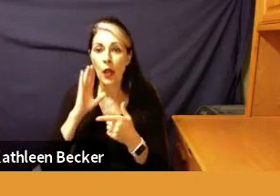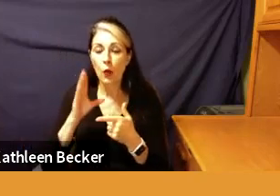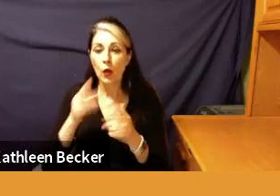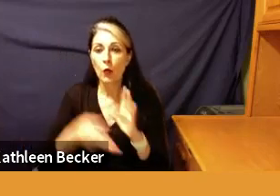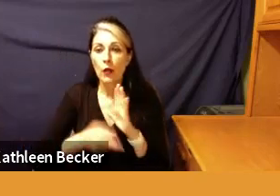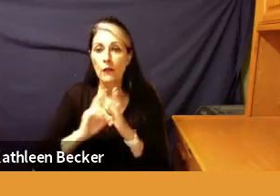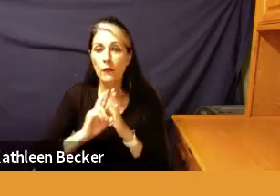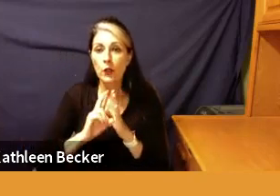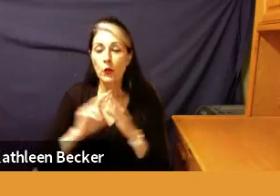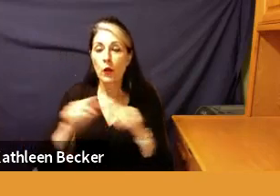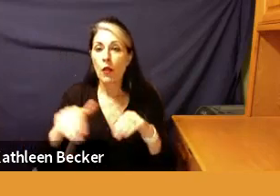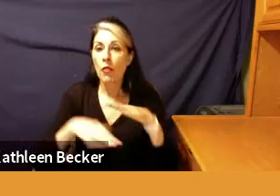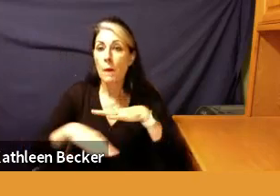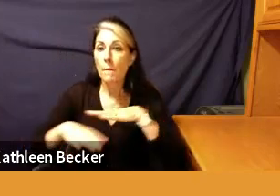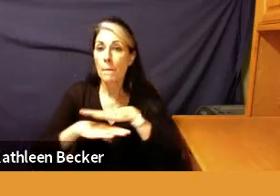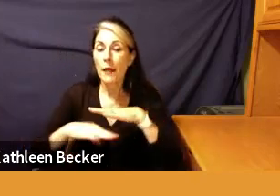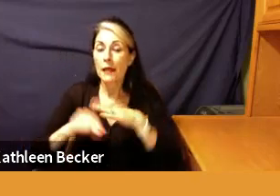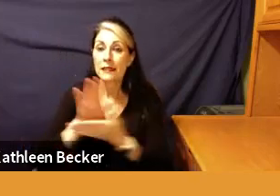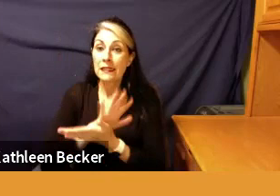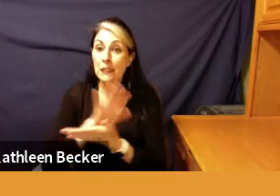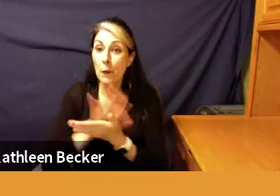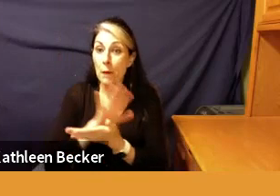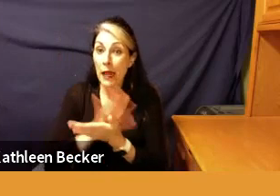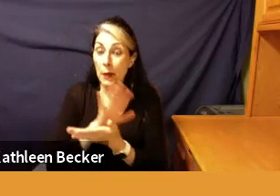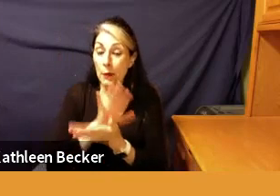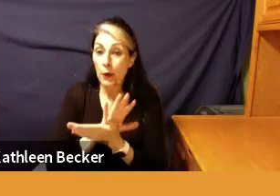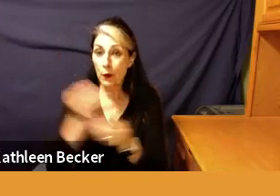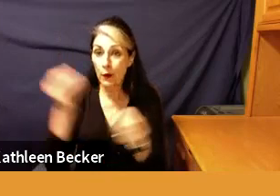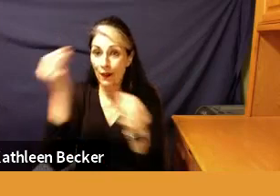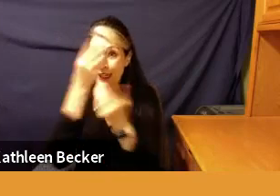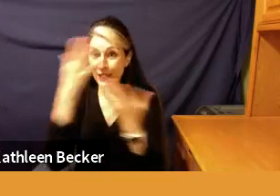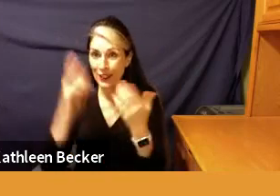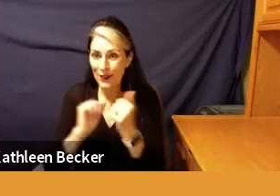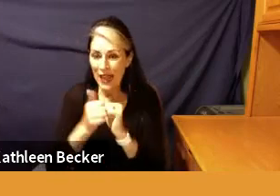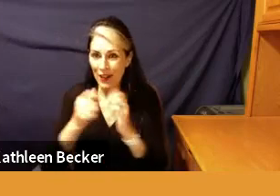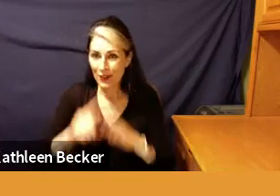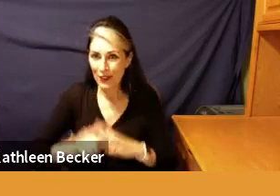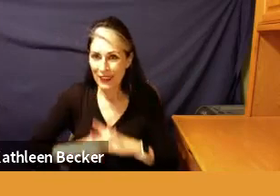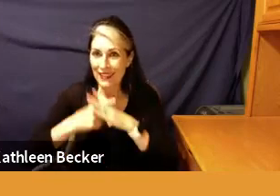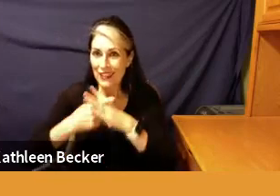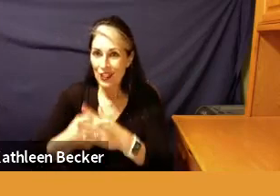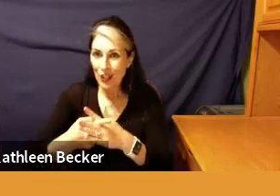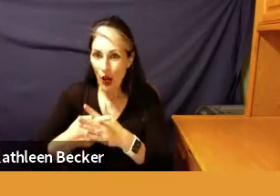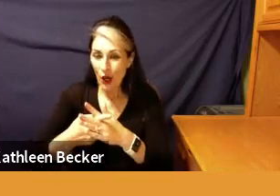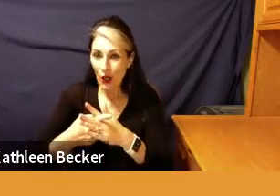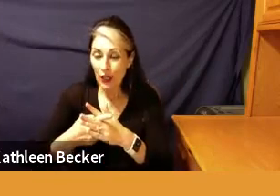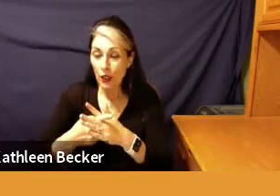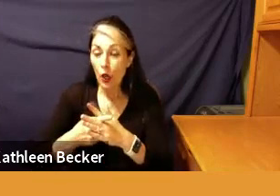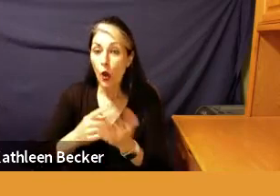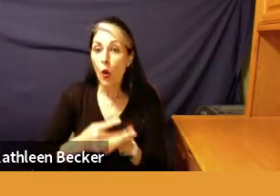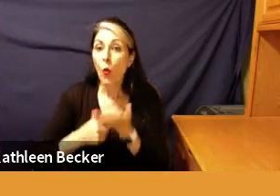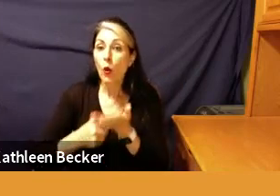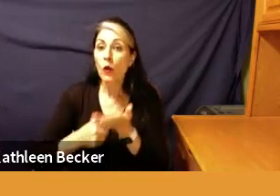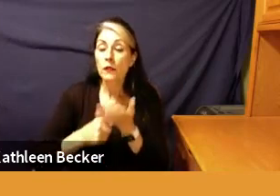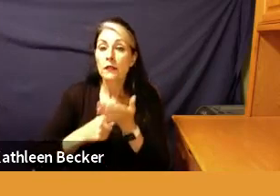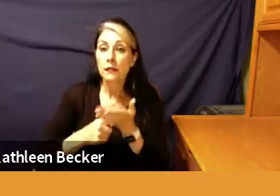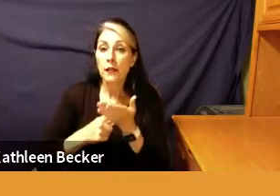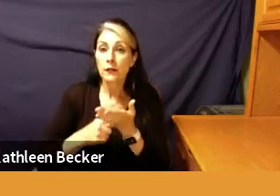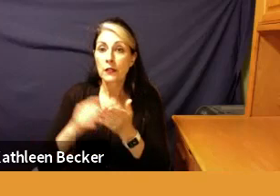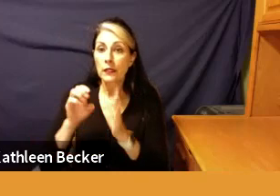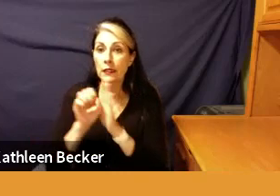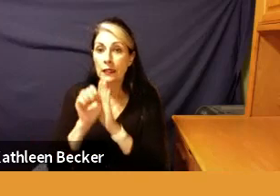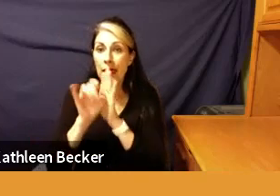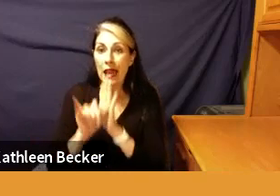review the basics of paper, let you know how to get started. We'll discuss the essay